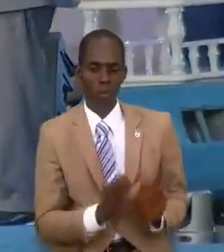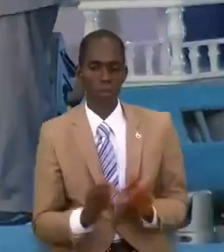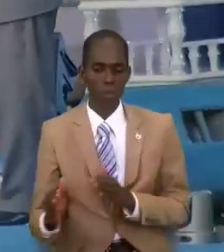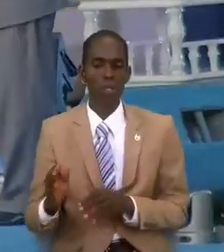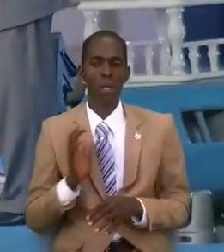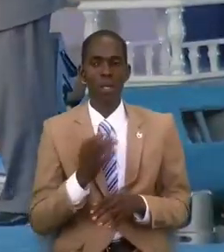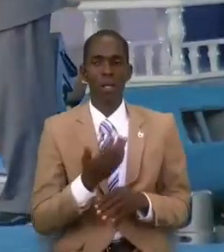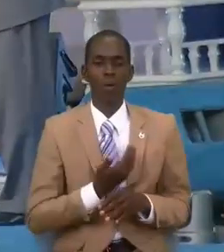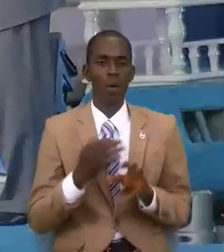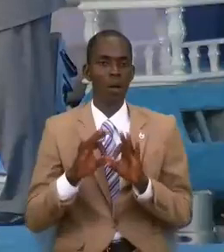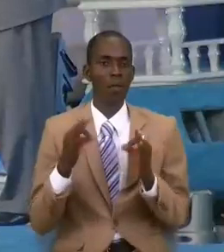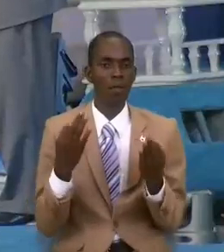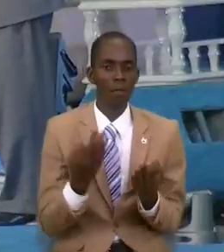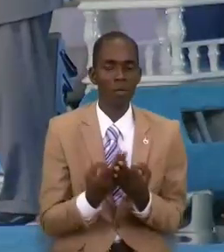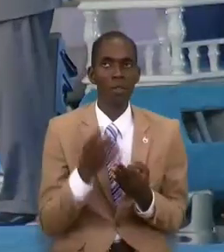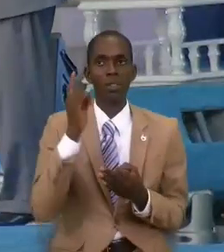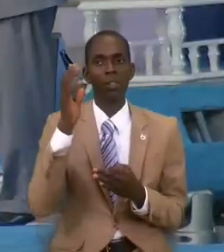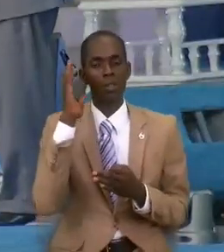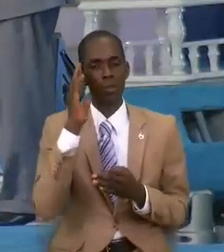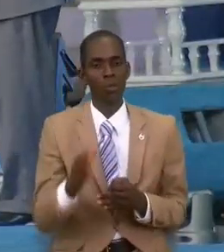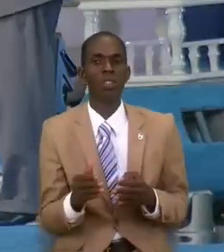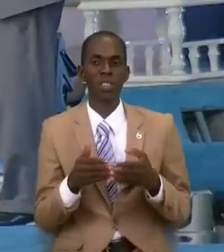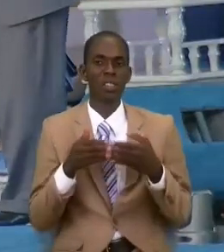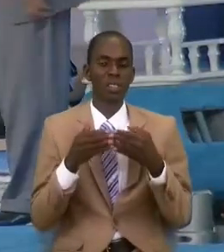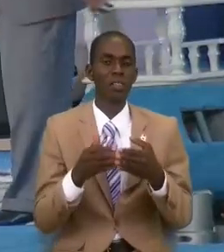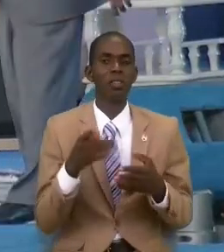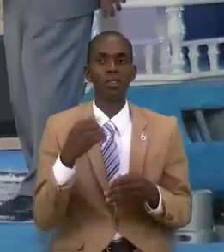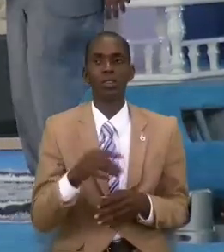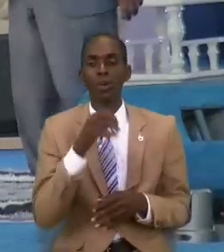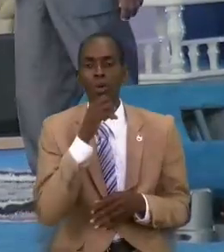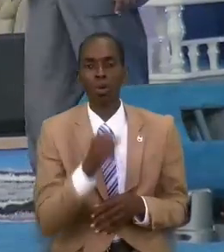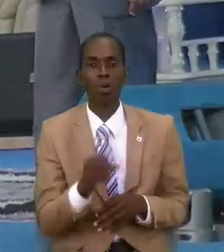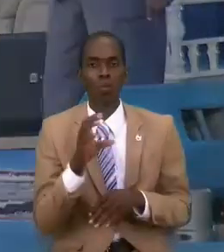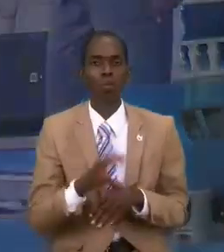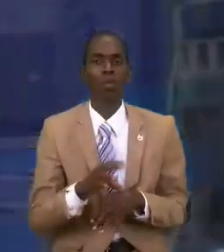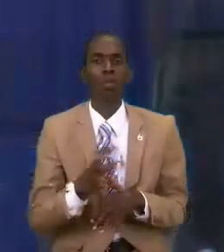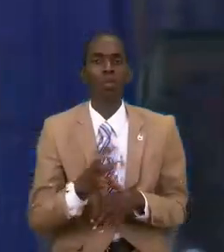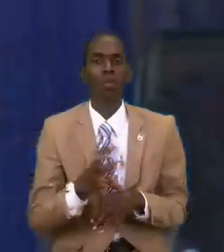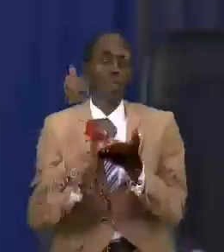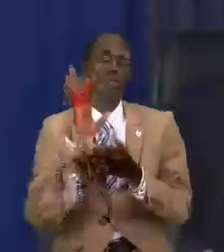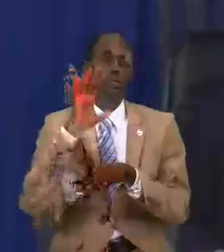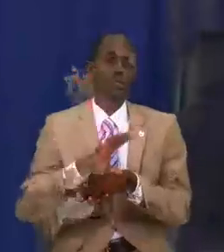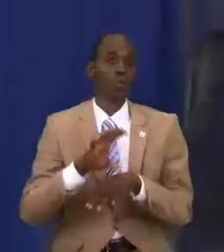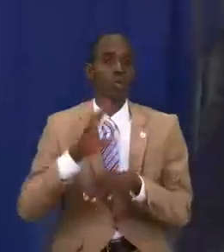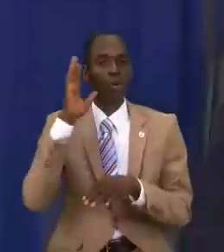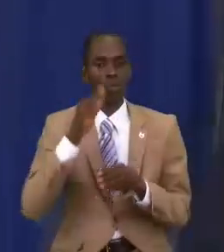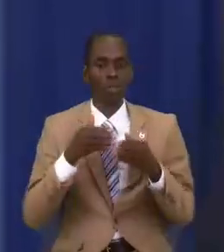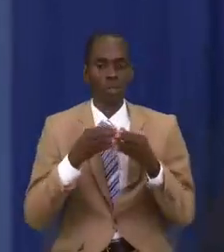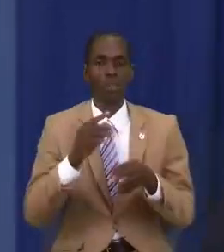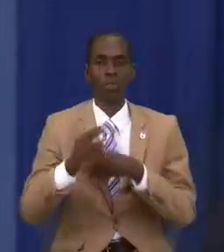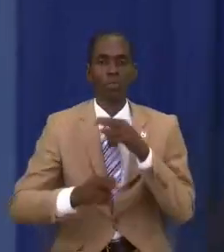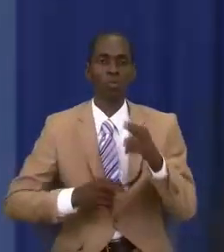whole church, and he will order even the universe to establish it with justice,